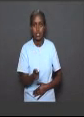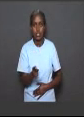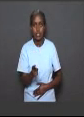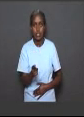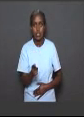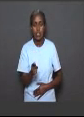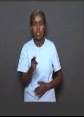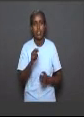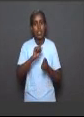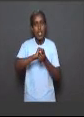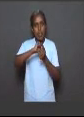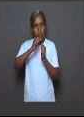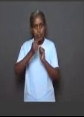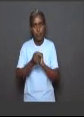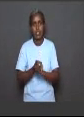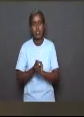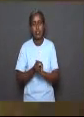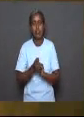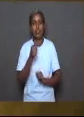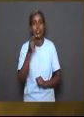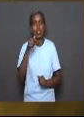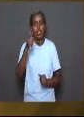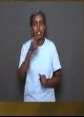are inverses of each other.